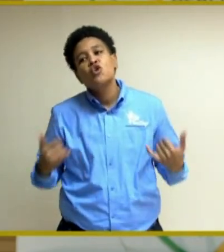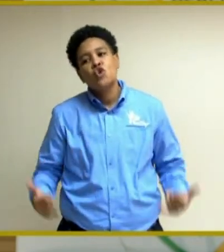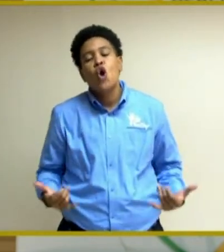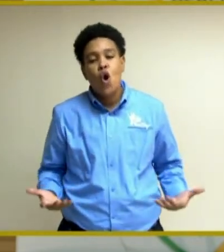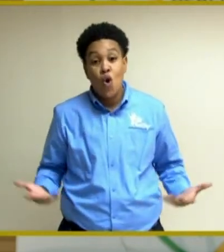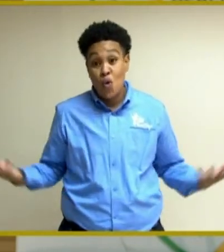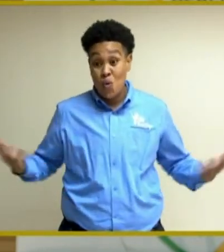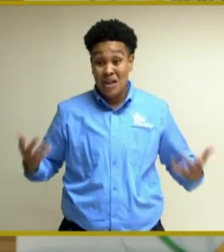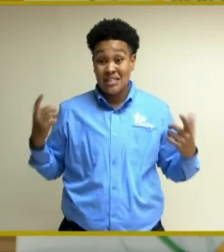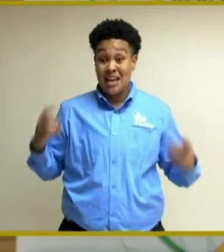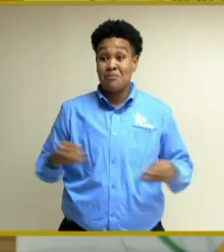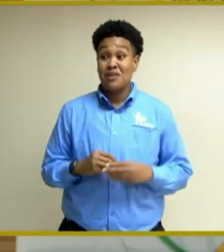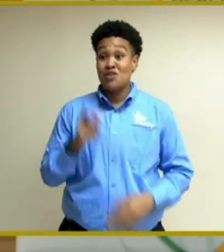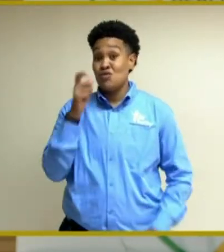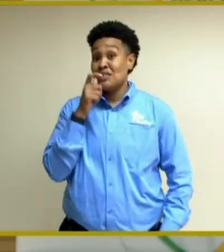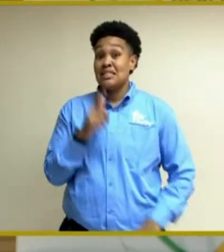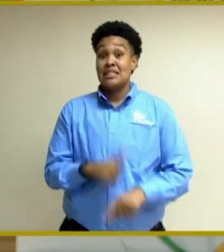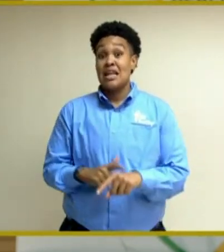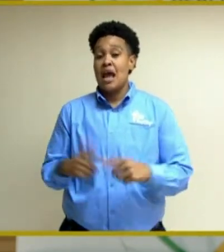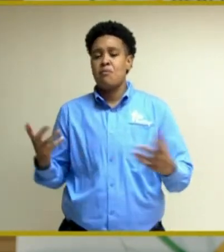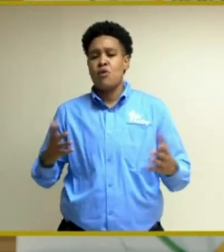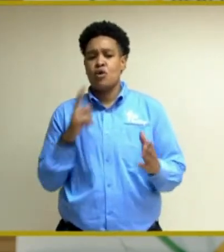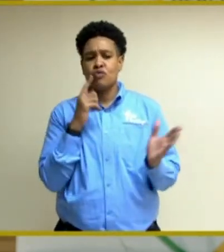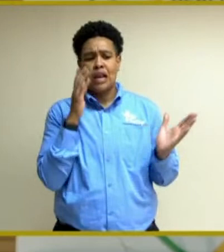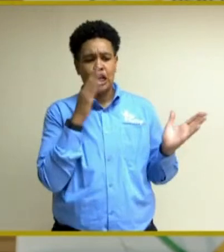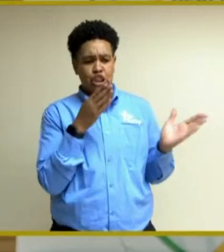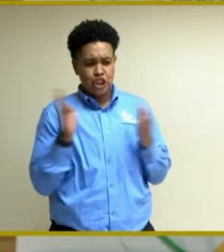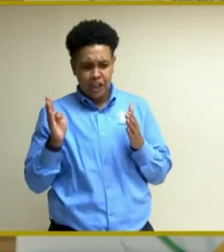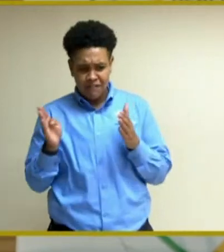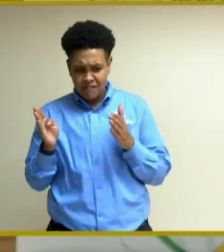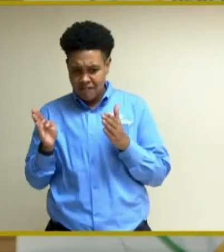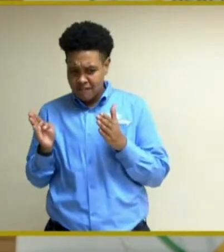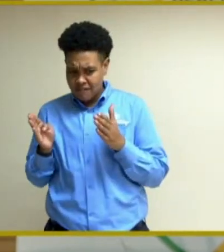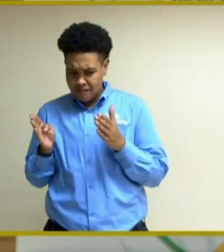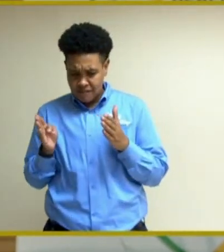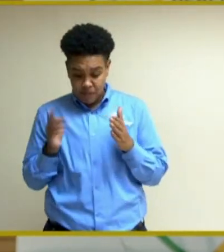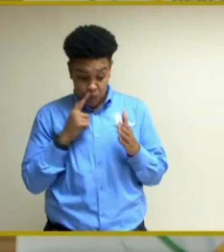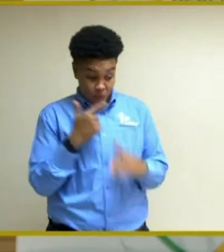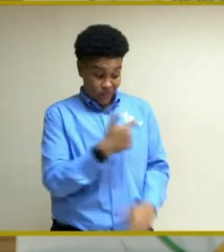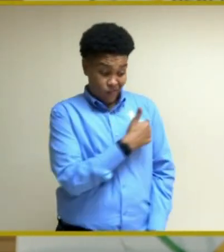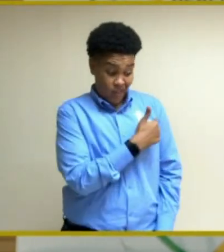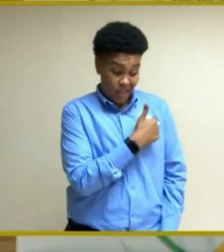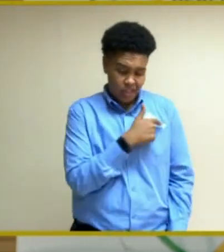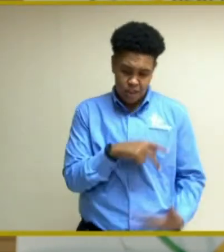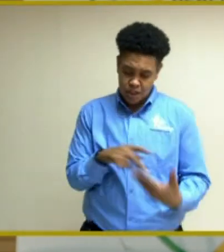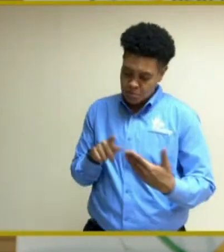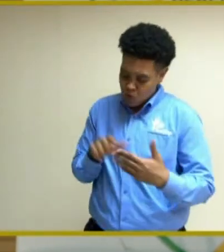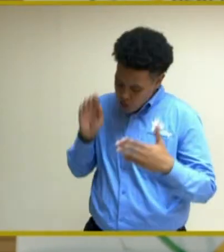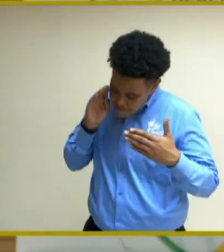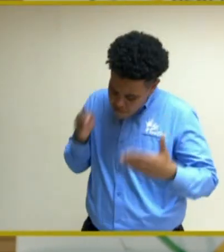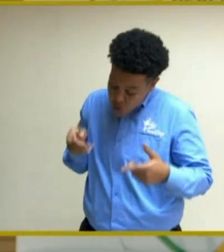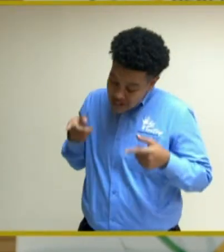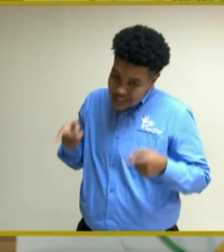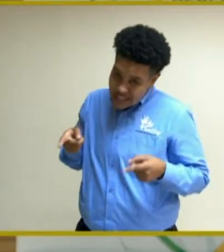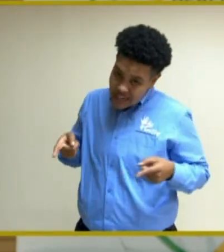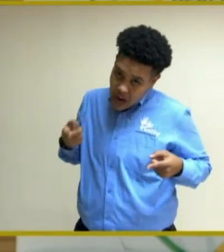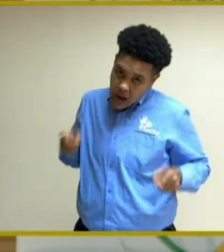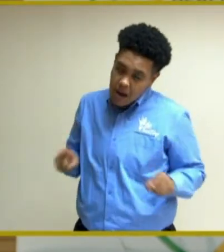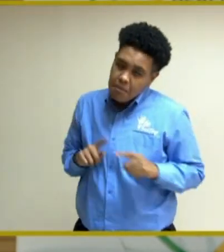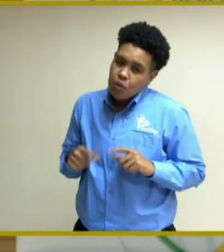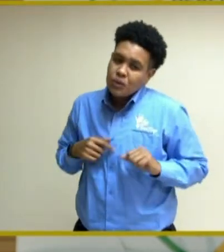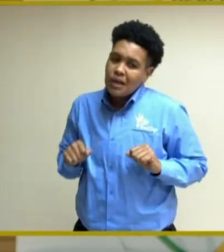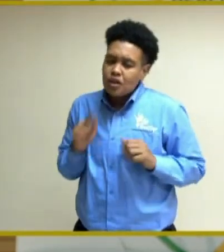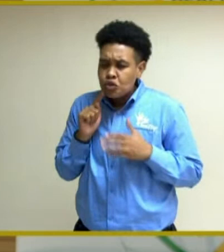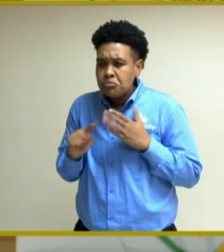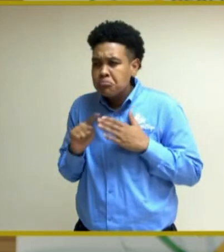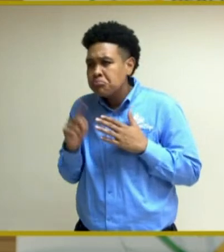has happened in recent times, though, is that there has been a shift somewhat to the vaccine program. But we can check to